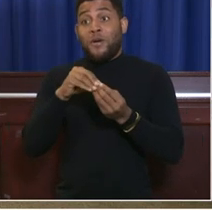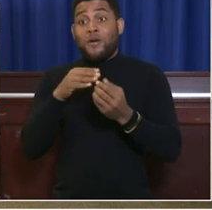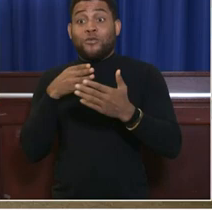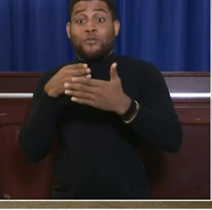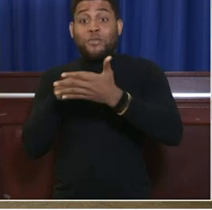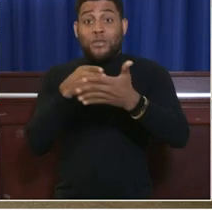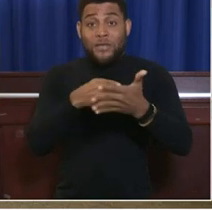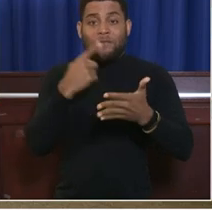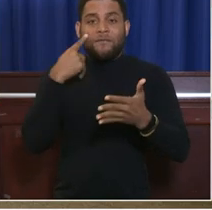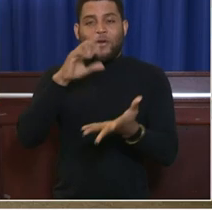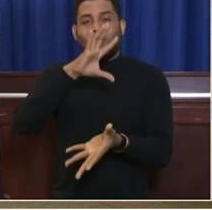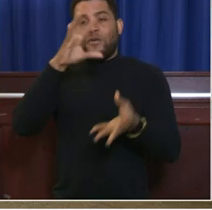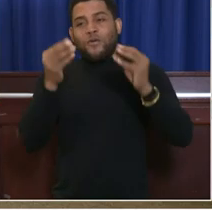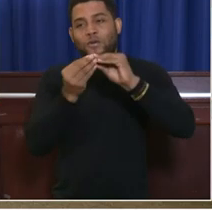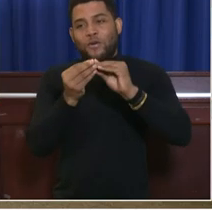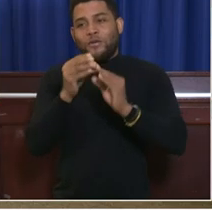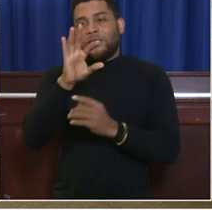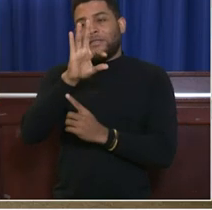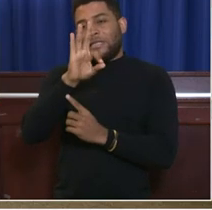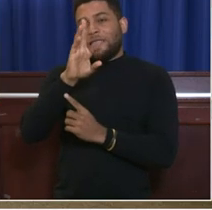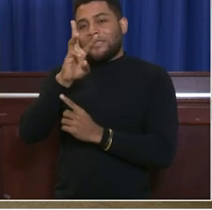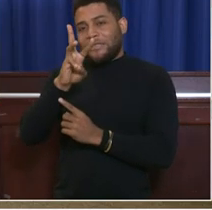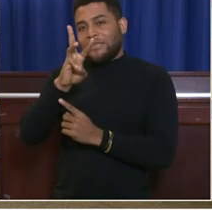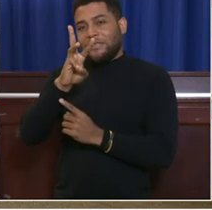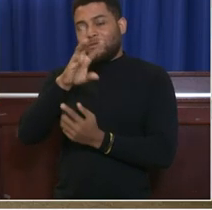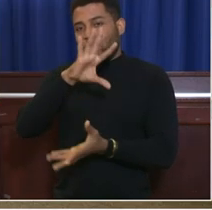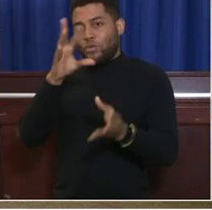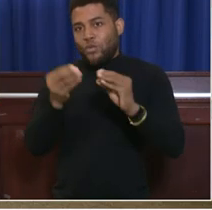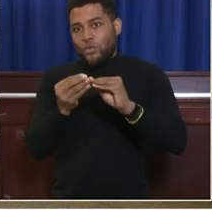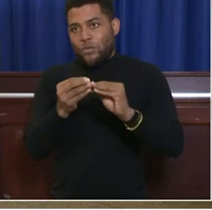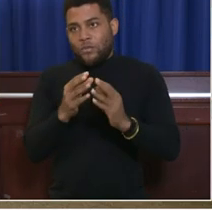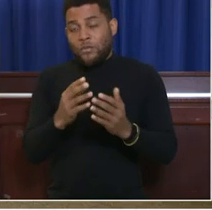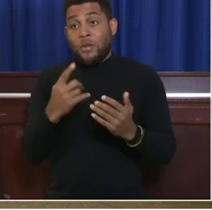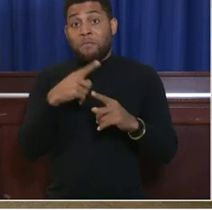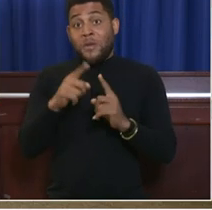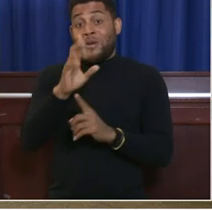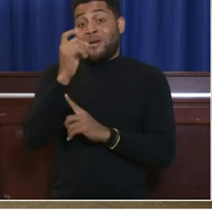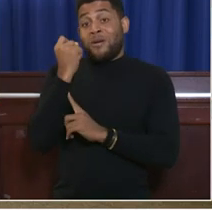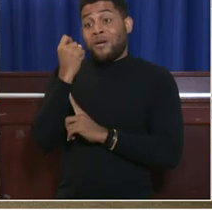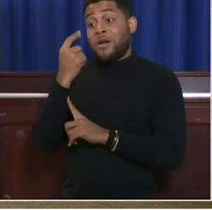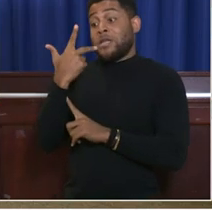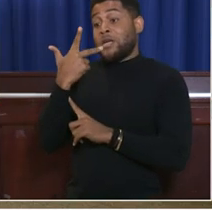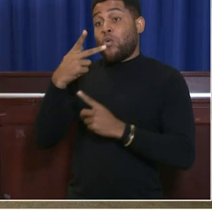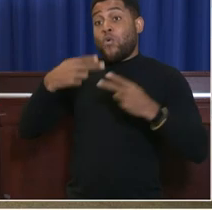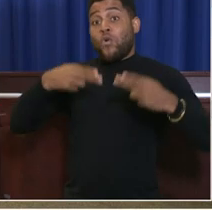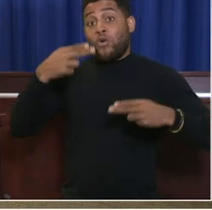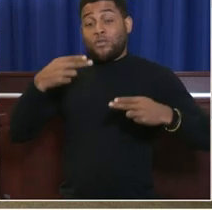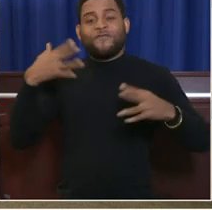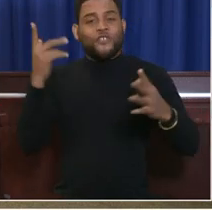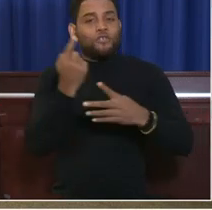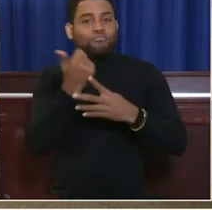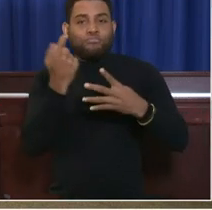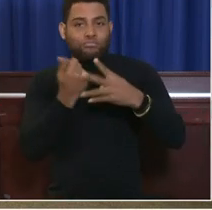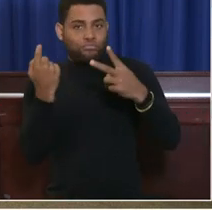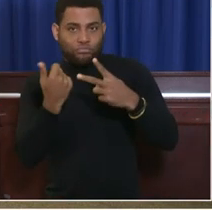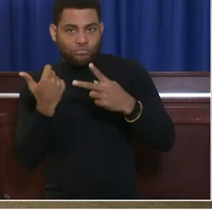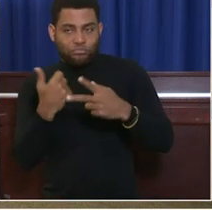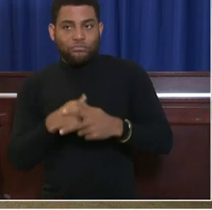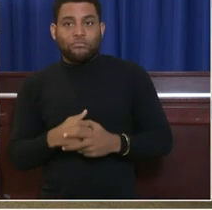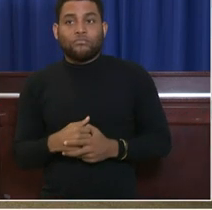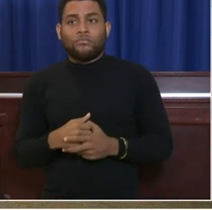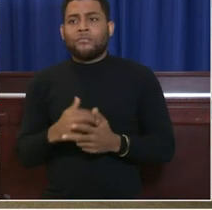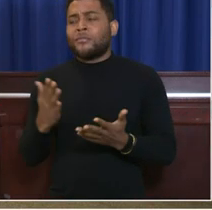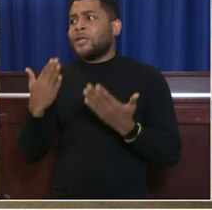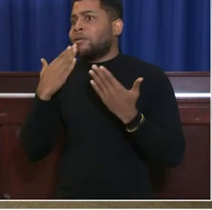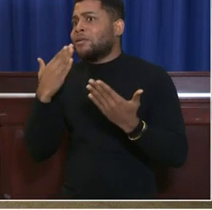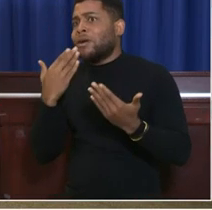taken 3 firearms off of the street. I want to thank all of the agencies involved in this operation. The